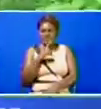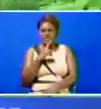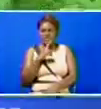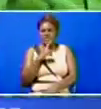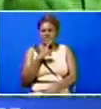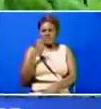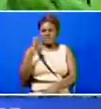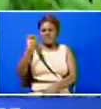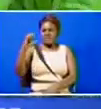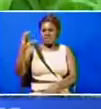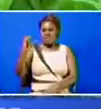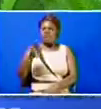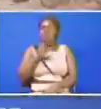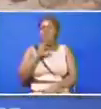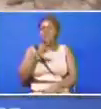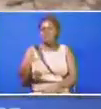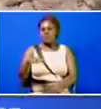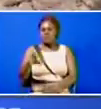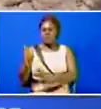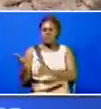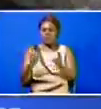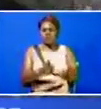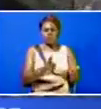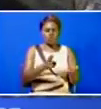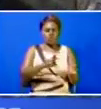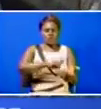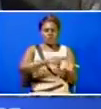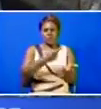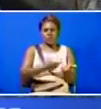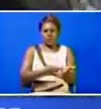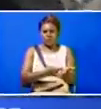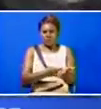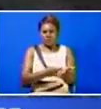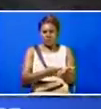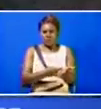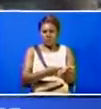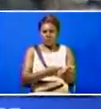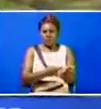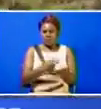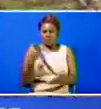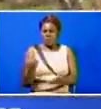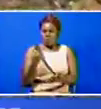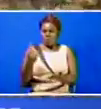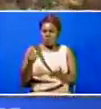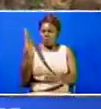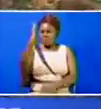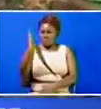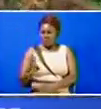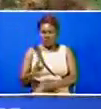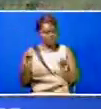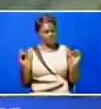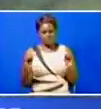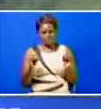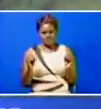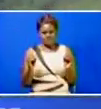to the CC for Water, Environment and Natural Resources, Abraham Barsocio, these are not the only fault lines that are formed in the